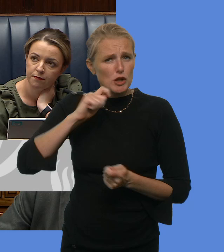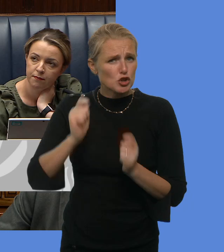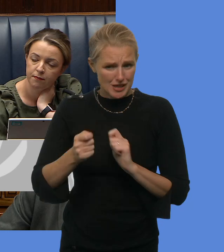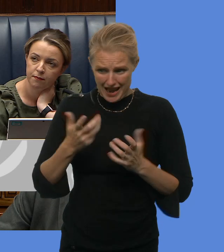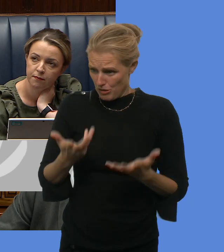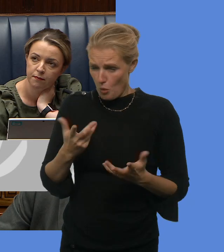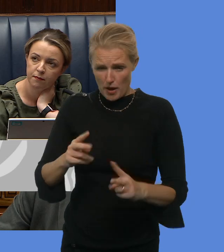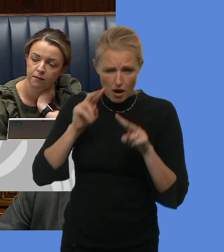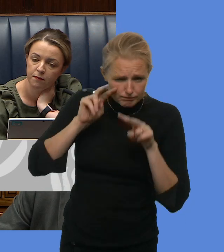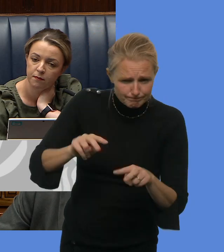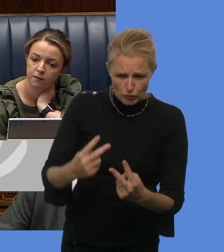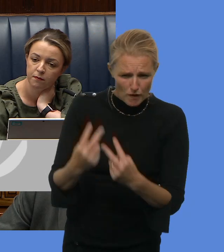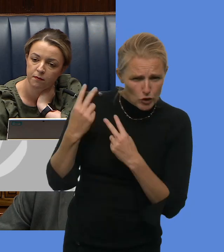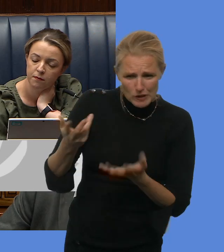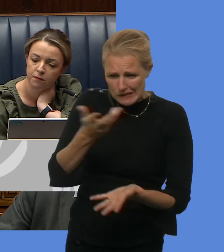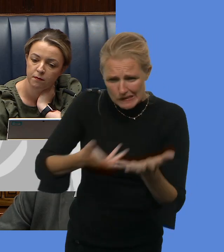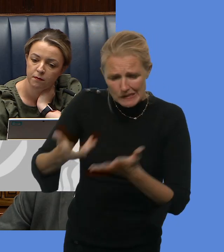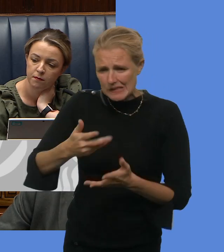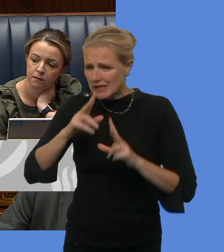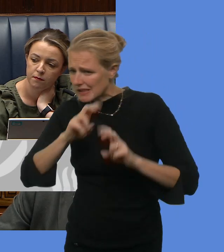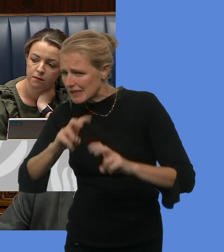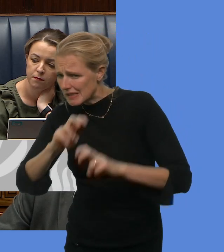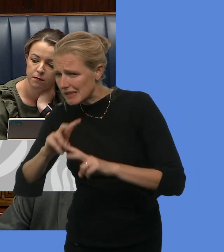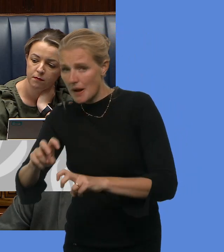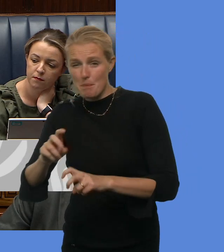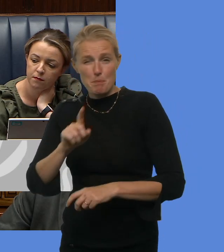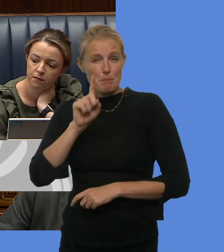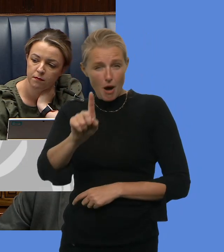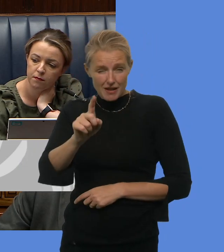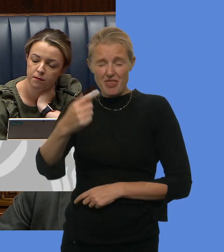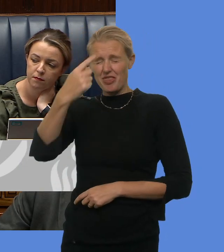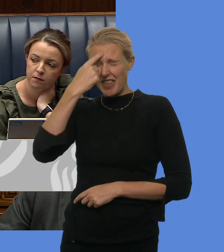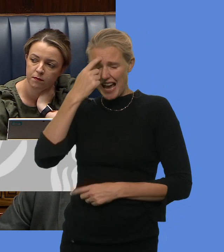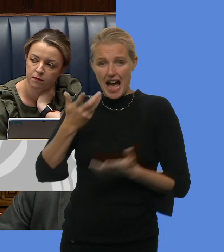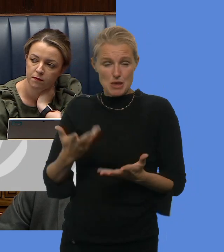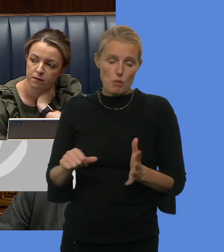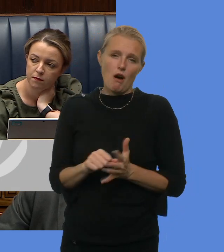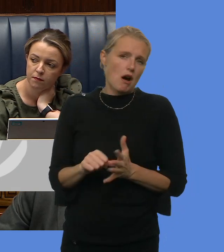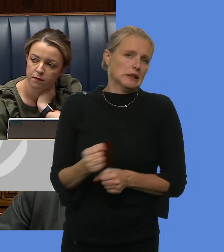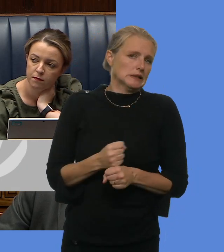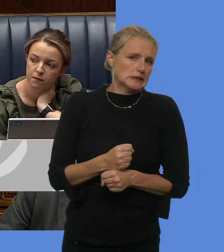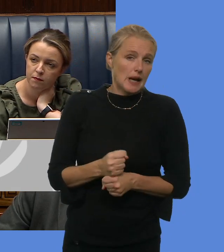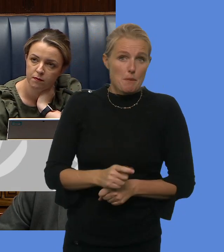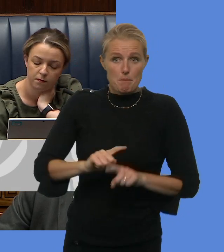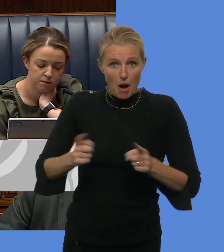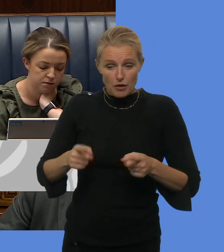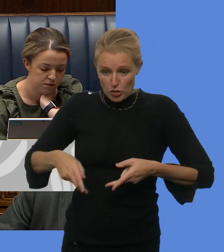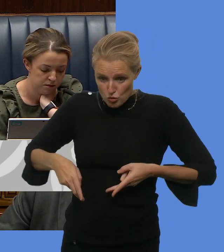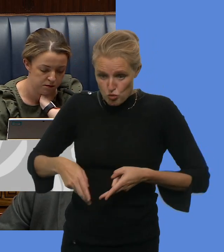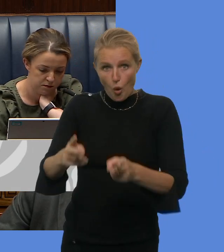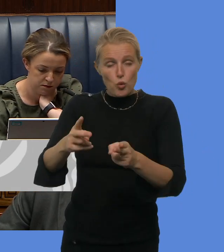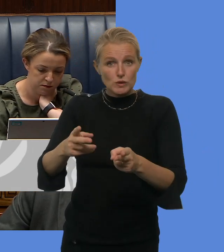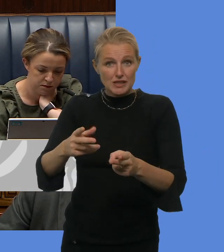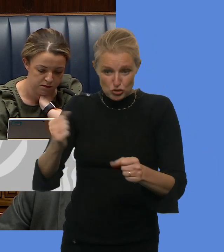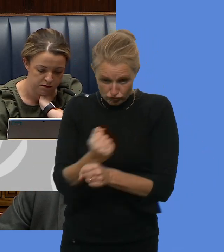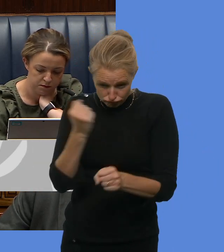resurfacing a major artery into Belfast. That's the reason we're resurfacing it, because it is such a